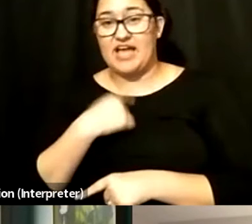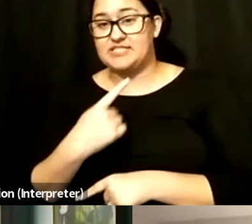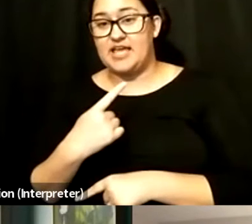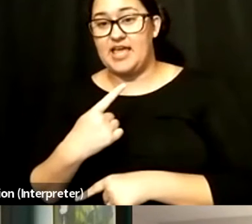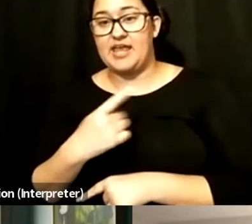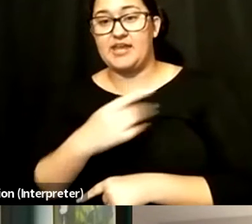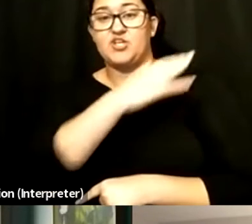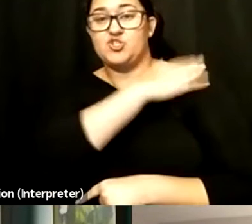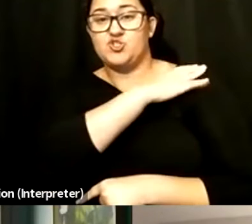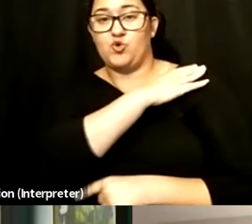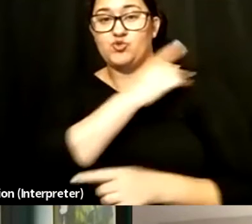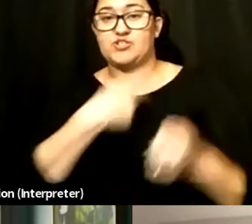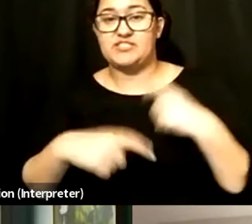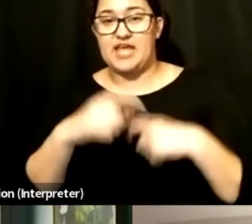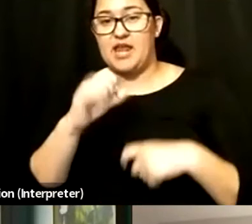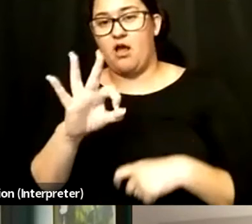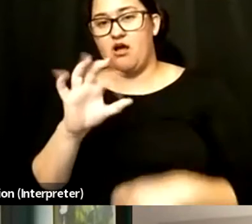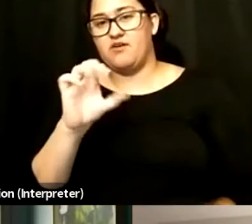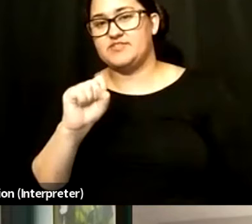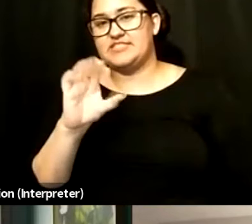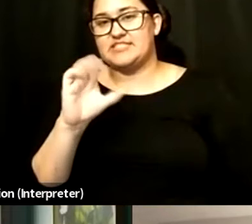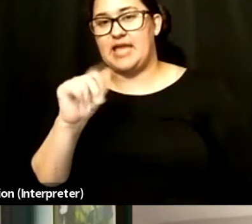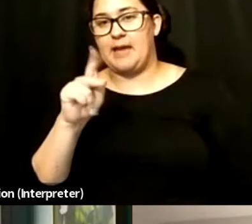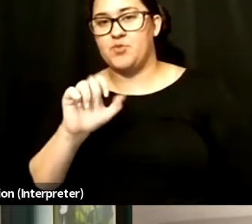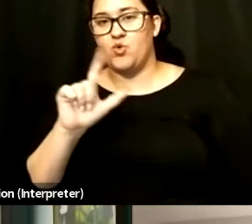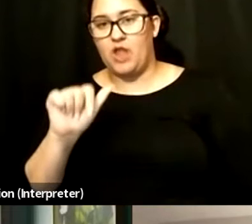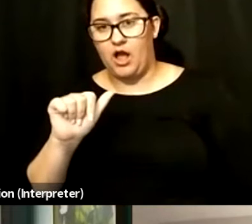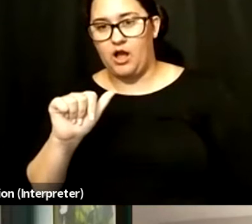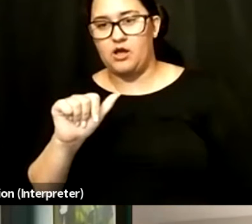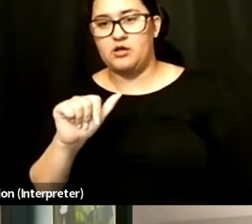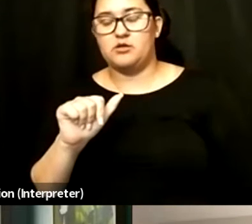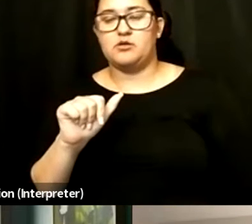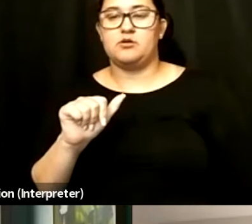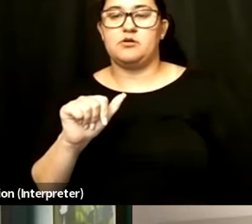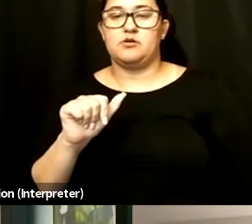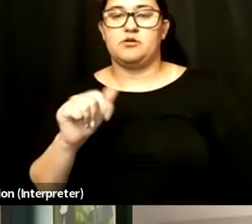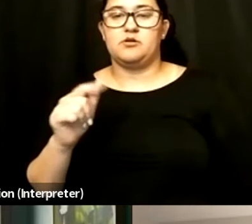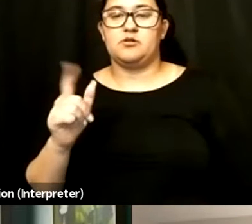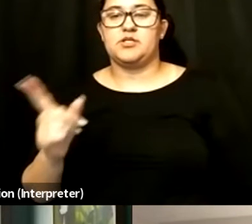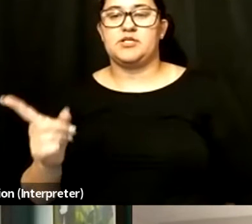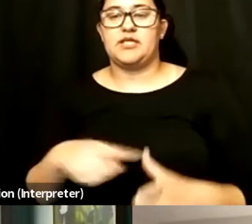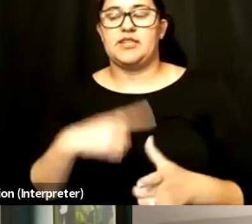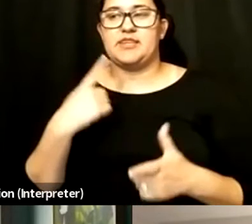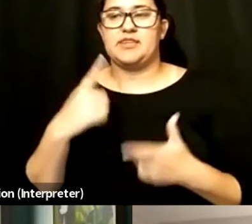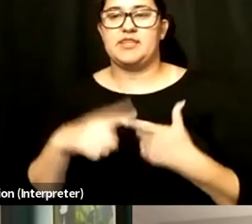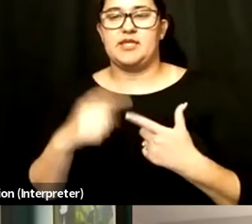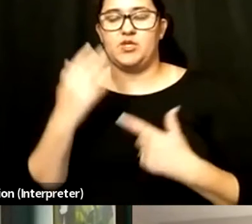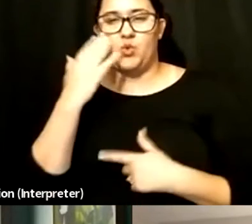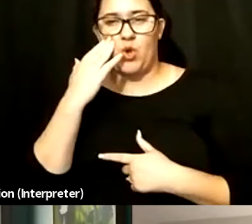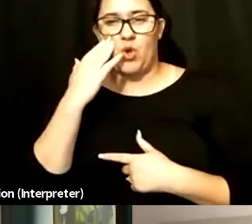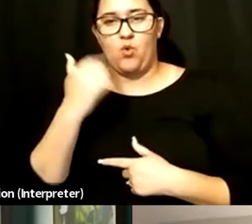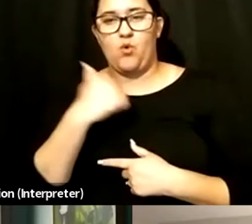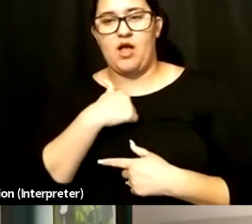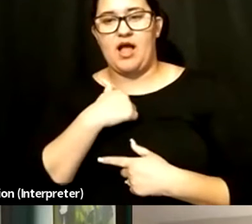shoulder instead of scapula or something like that. Um, and then, I just